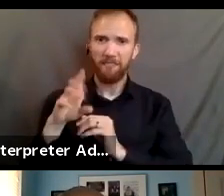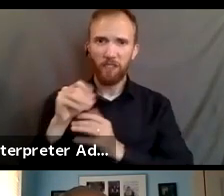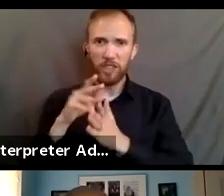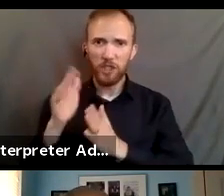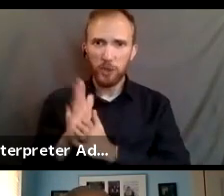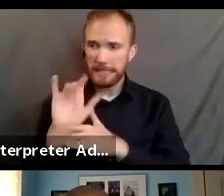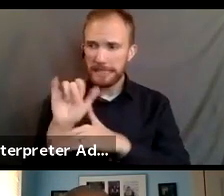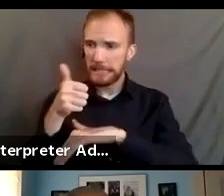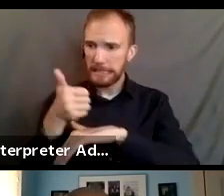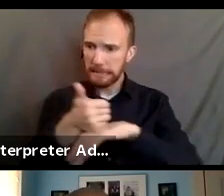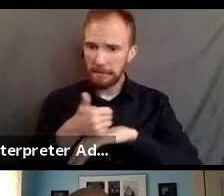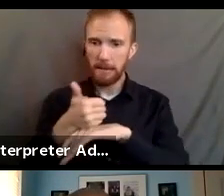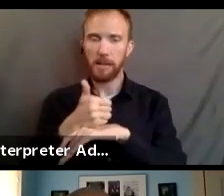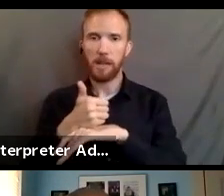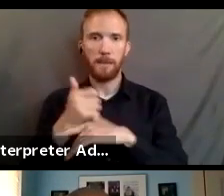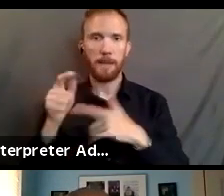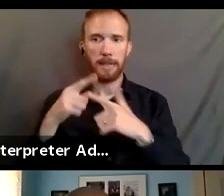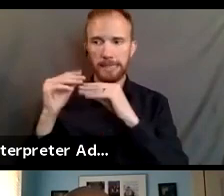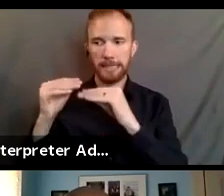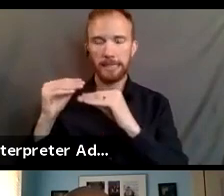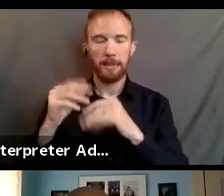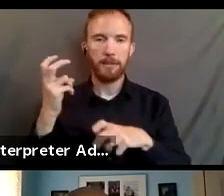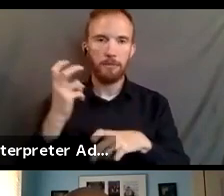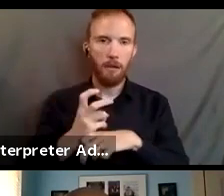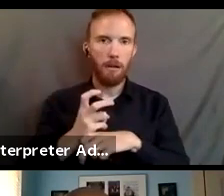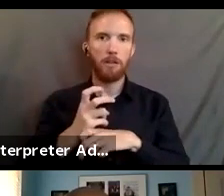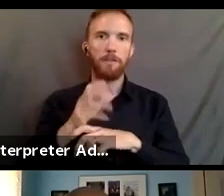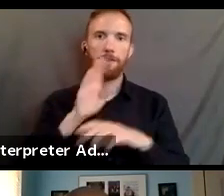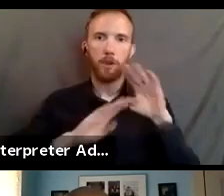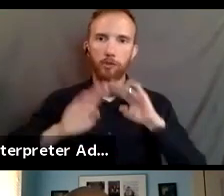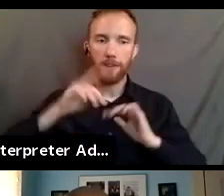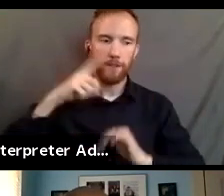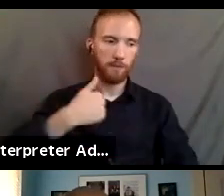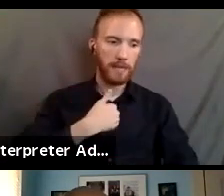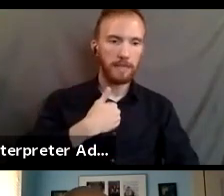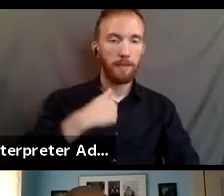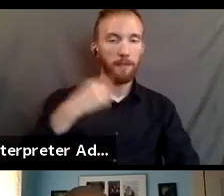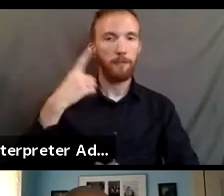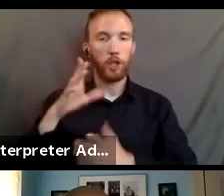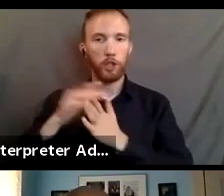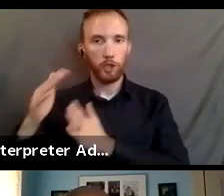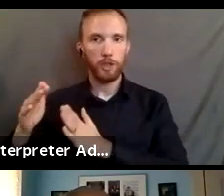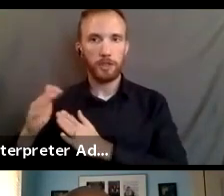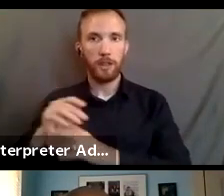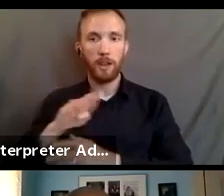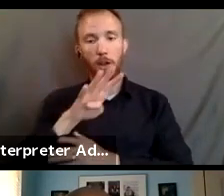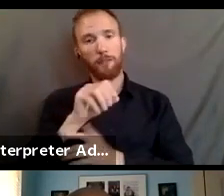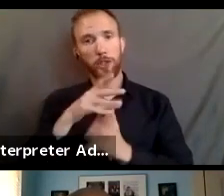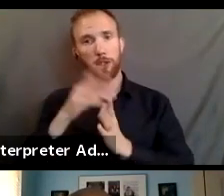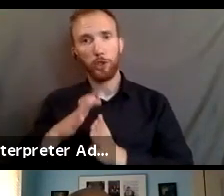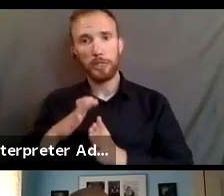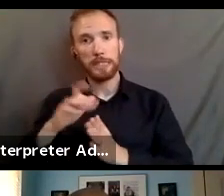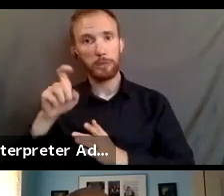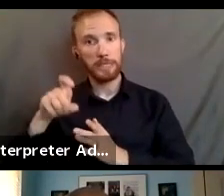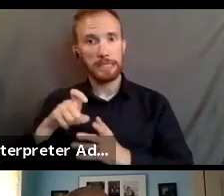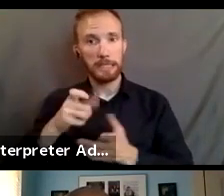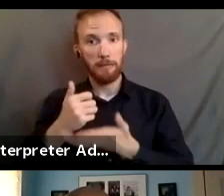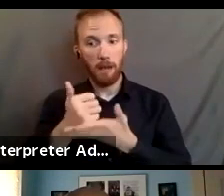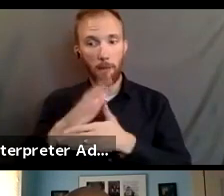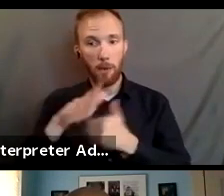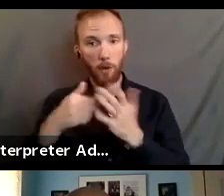hard and frustrating for the students and myself 40 students all need help at the same time and it is next to